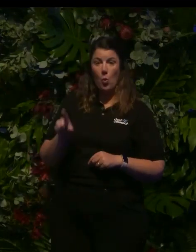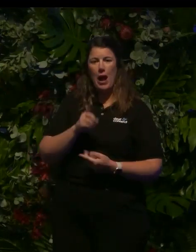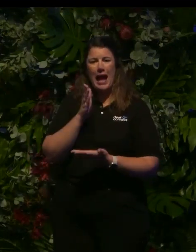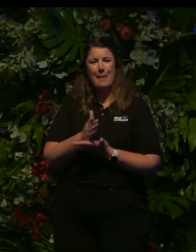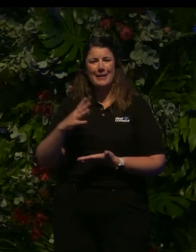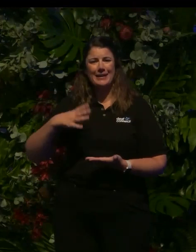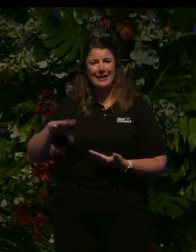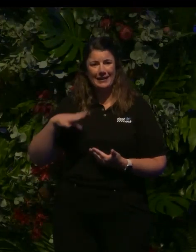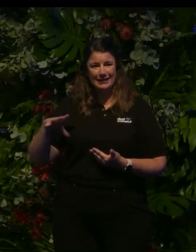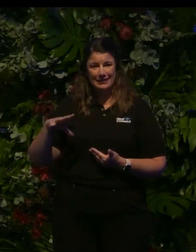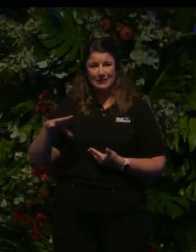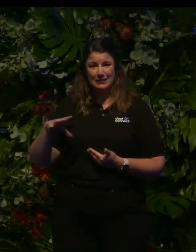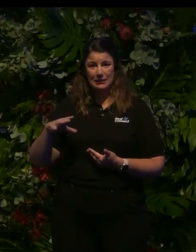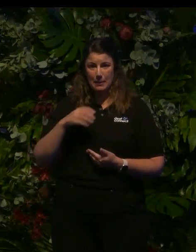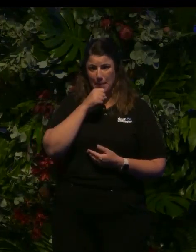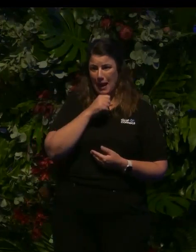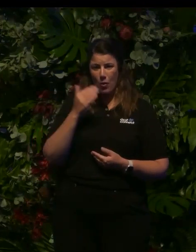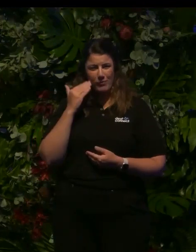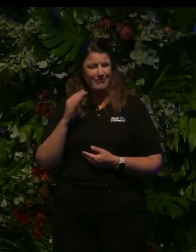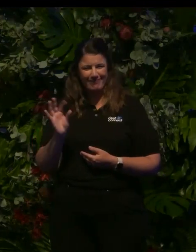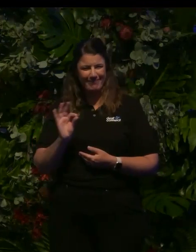needed is establish